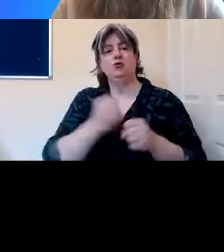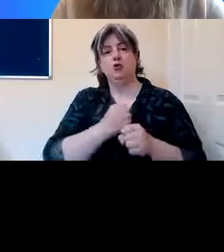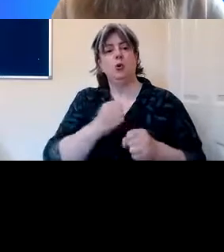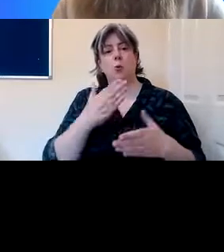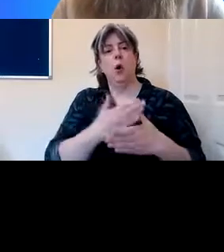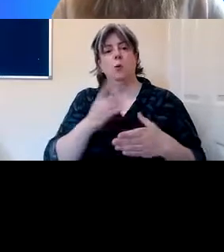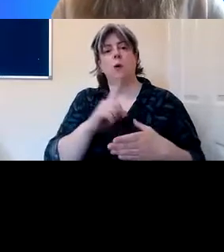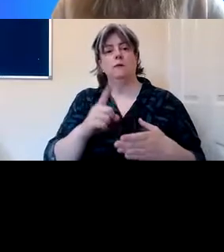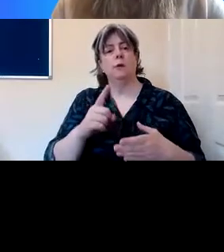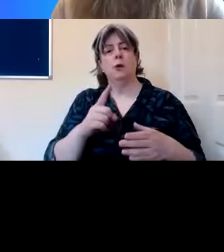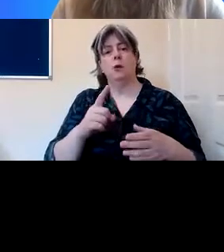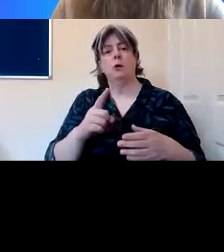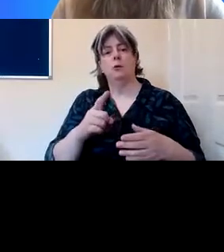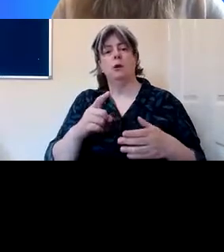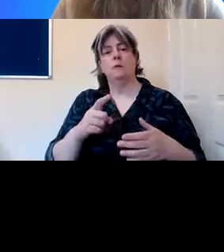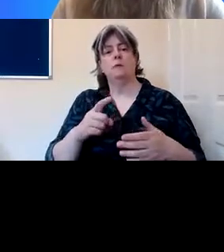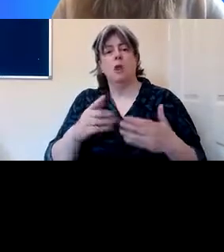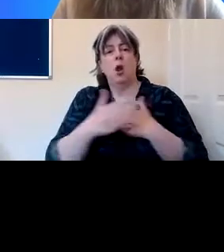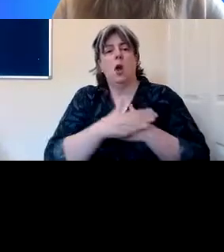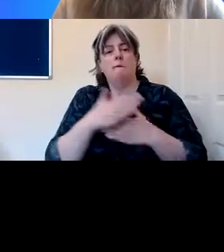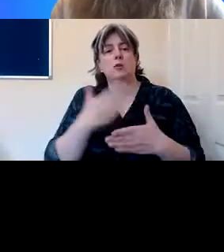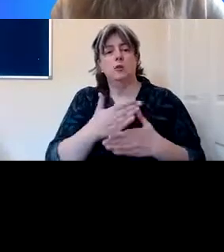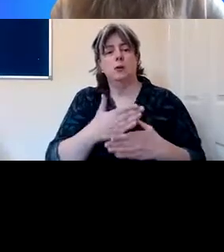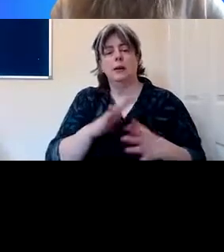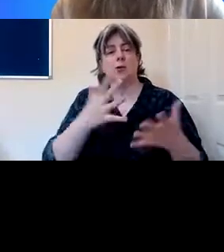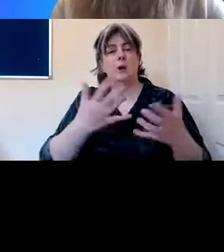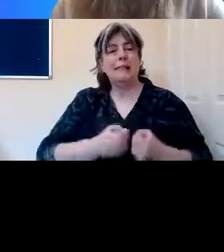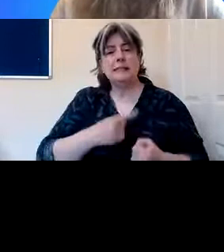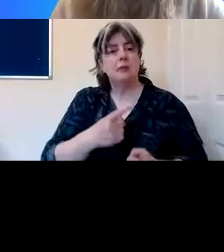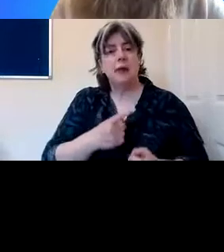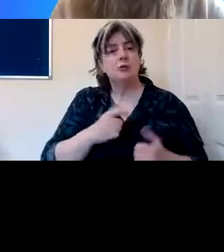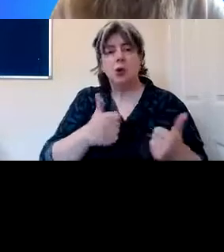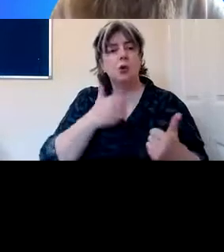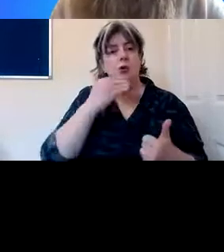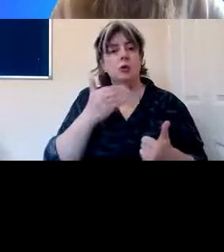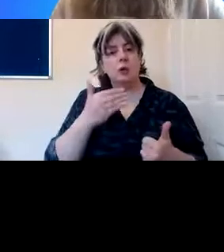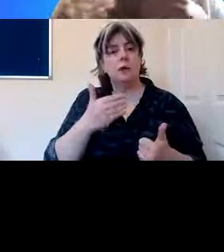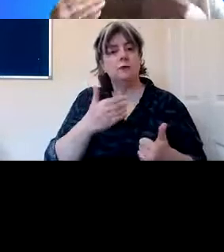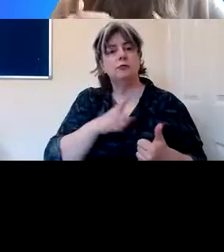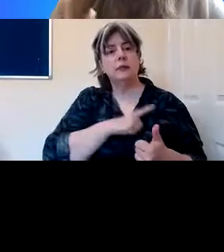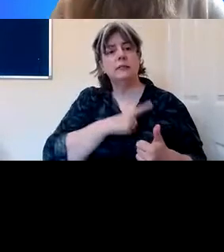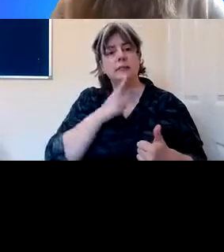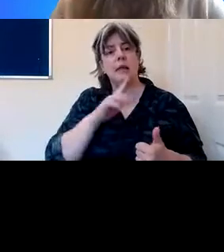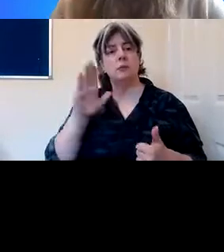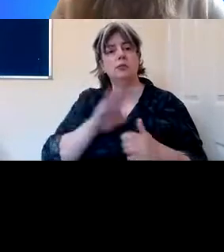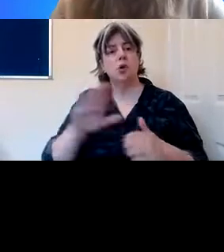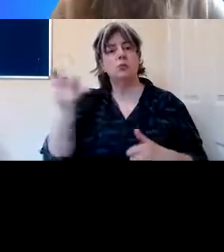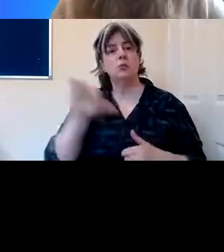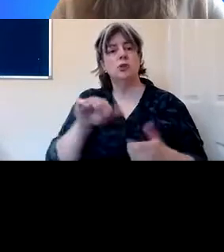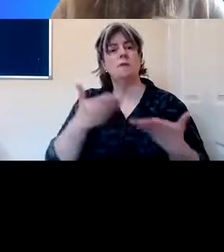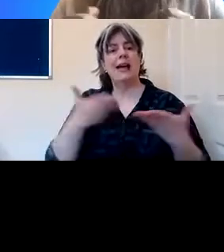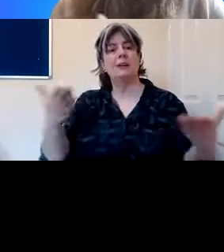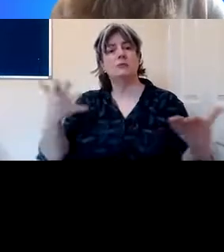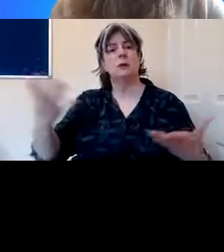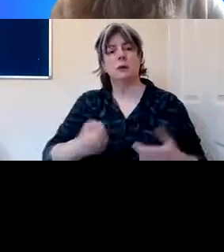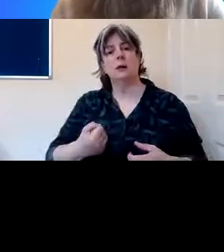not a good enough reason to say that we don't deserve equitable pay in the roles that we do. You would